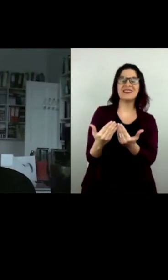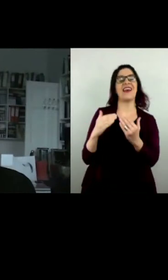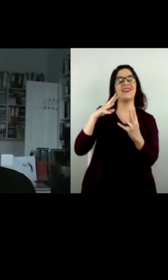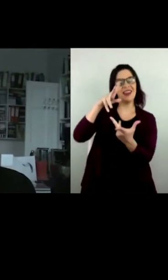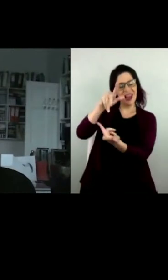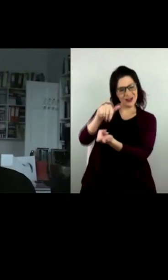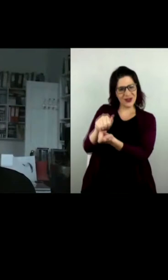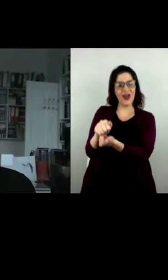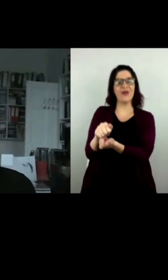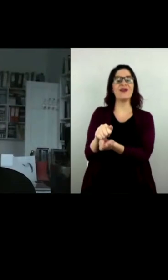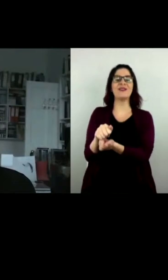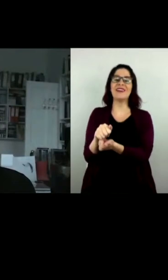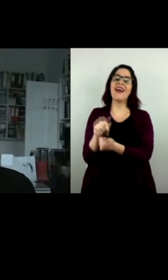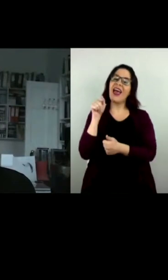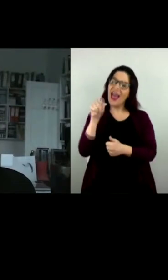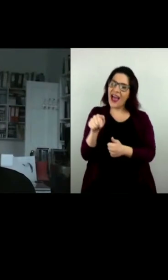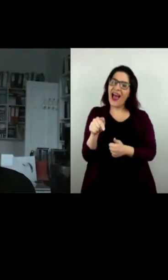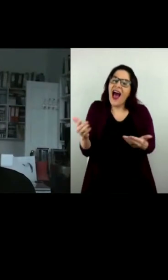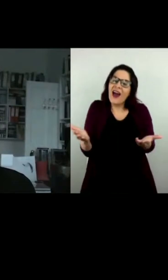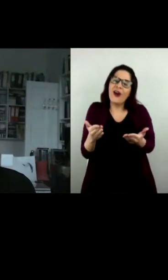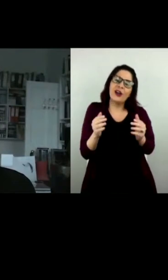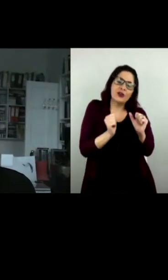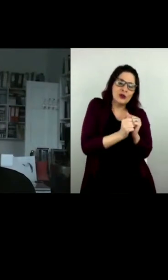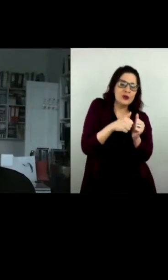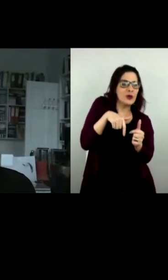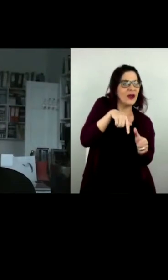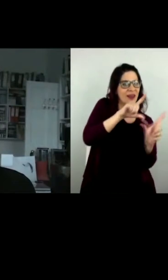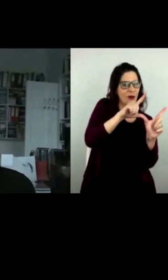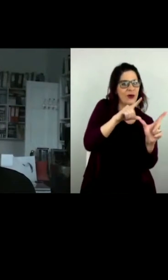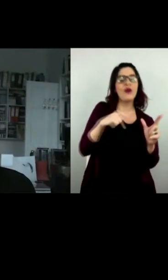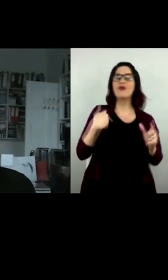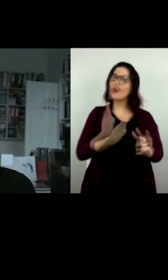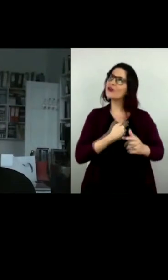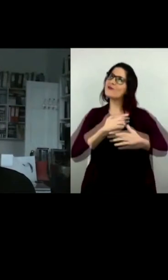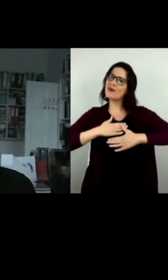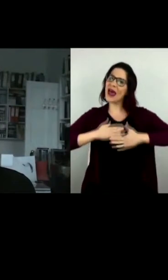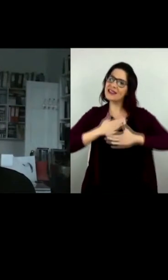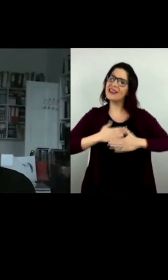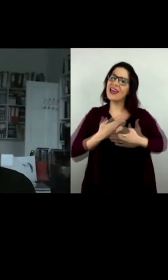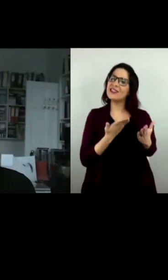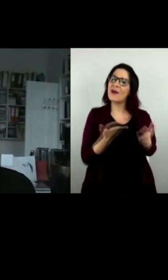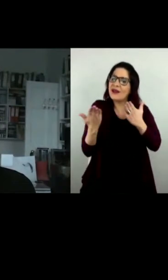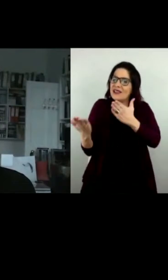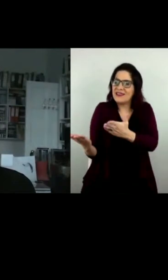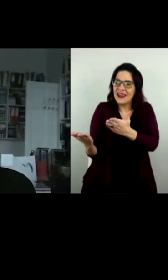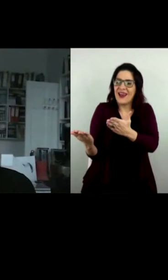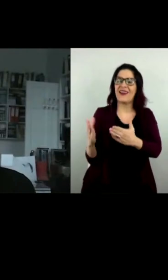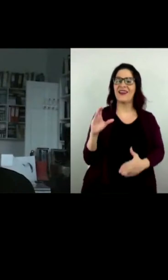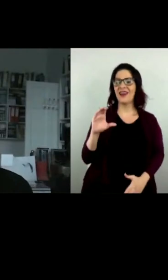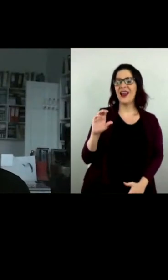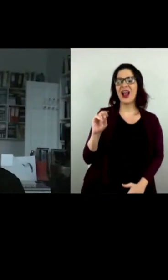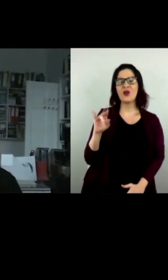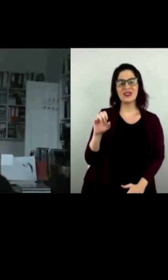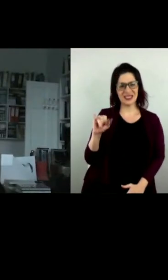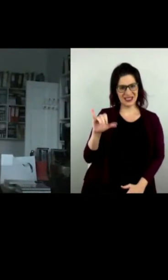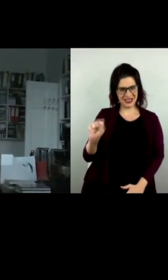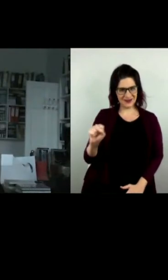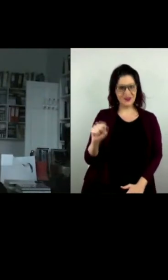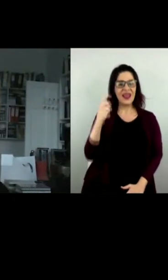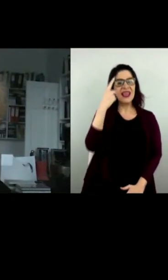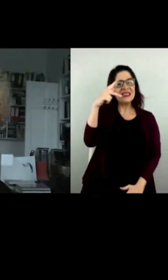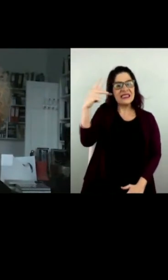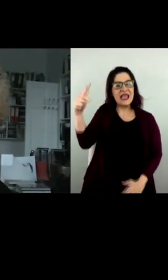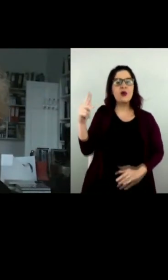Itaú Cultural, have the joy of introducing cousins to 25 objects, images, and